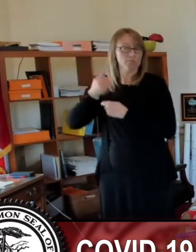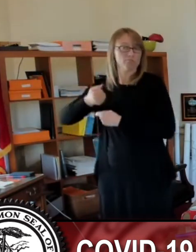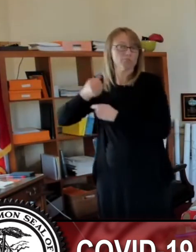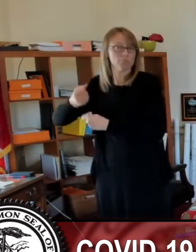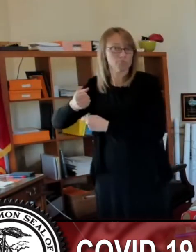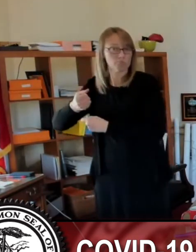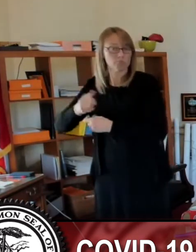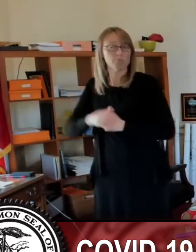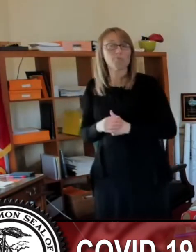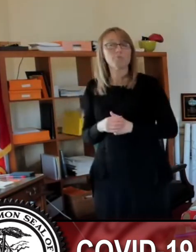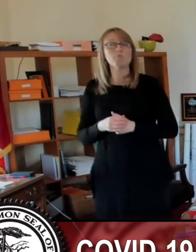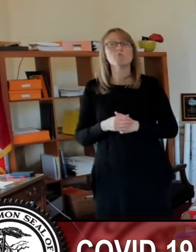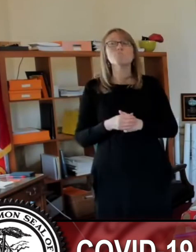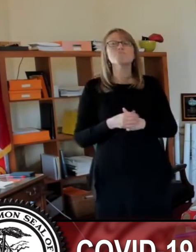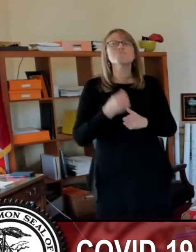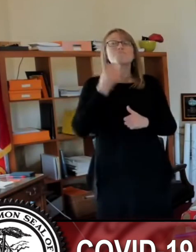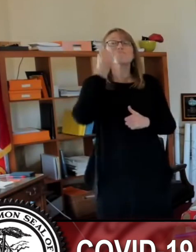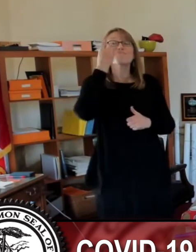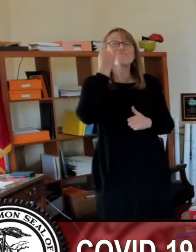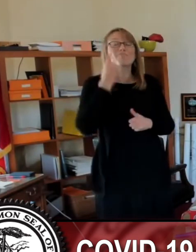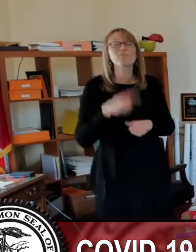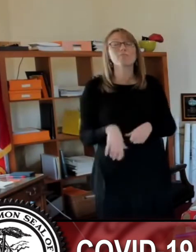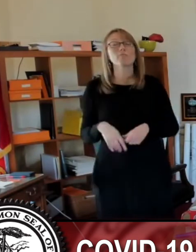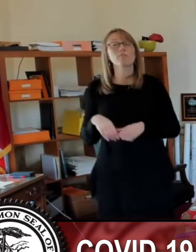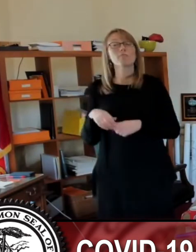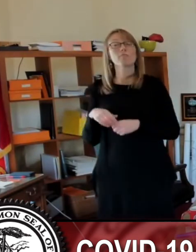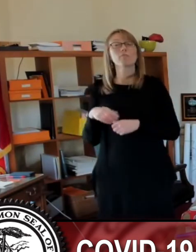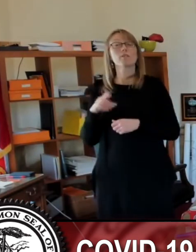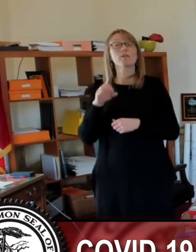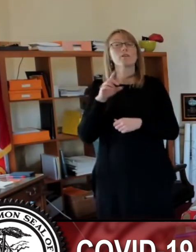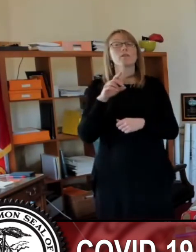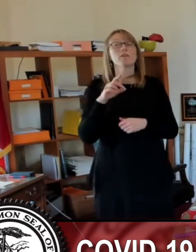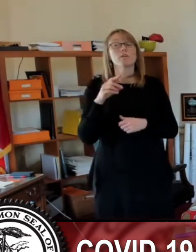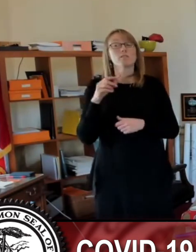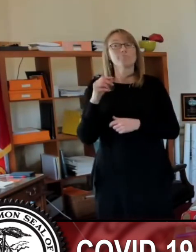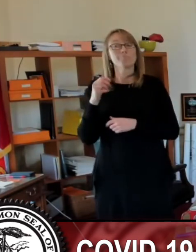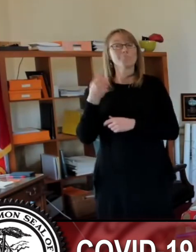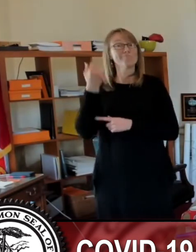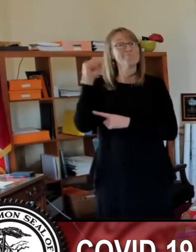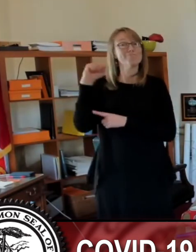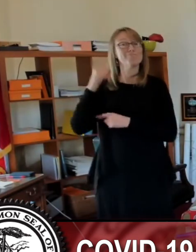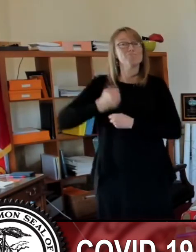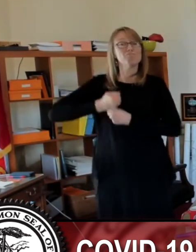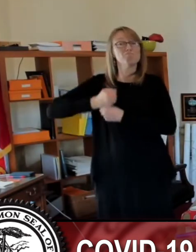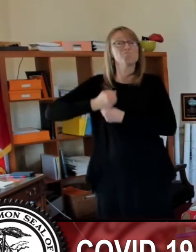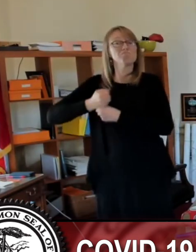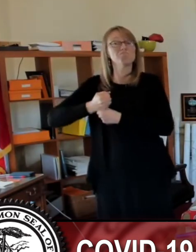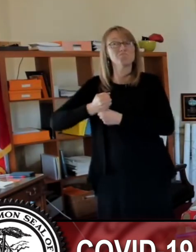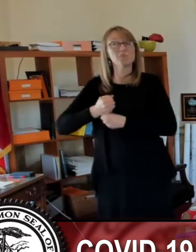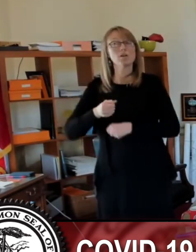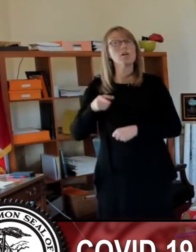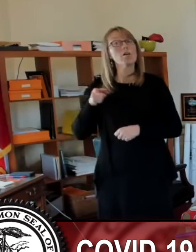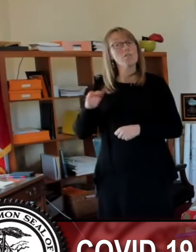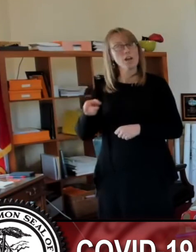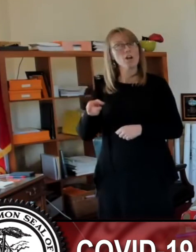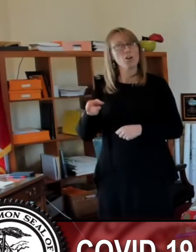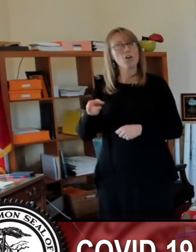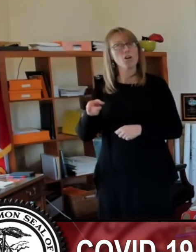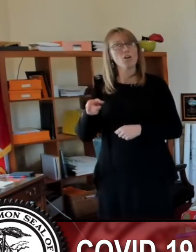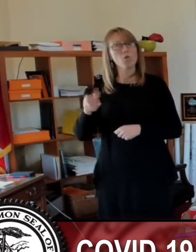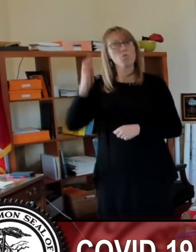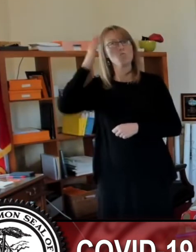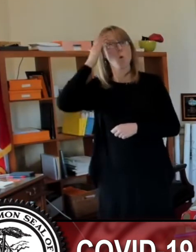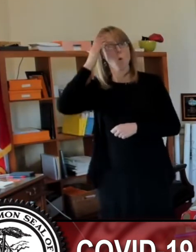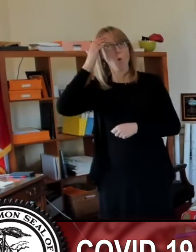any violence, but we are certainly prepared and have a lot of measures in place to try to keep